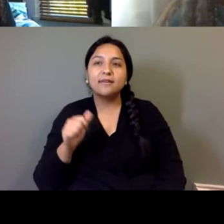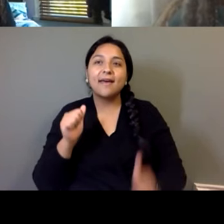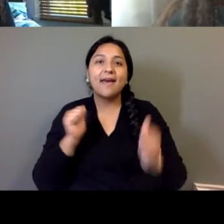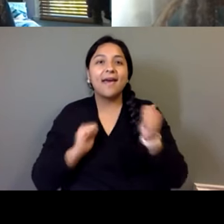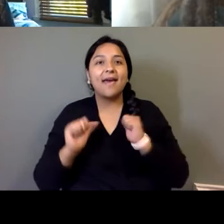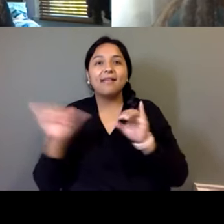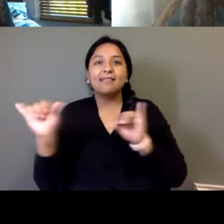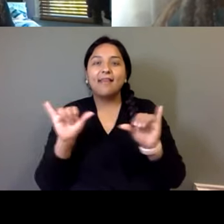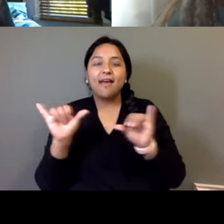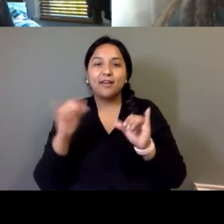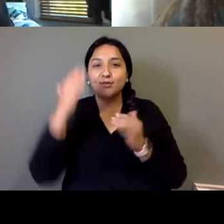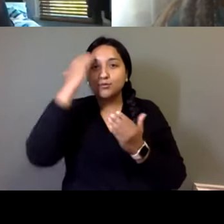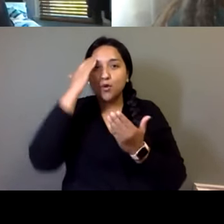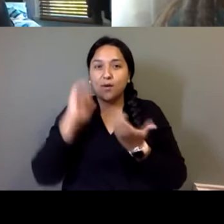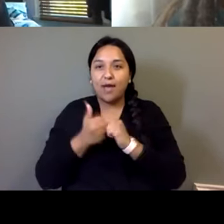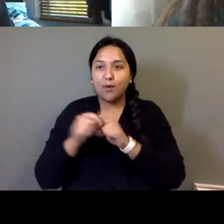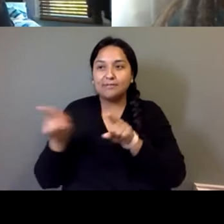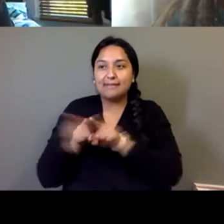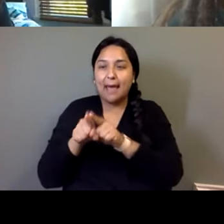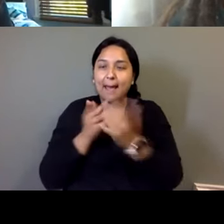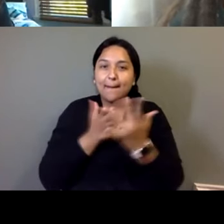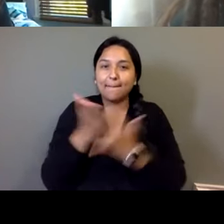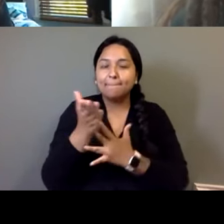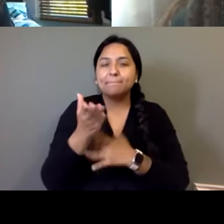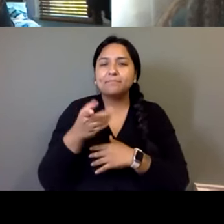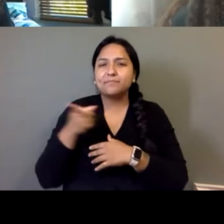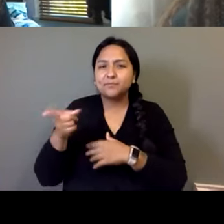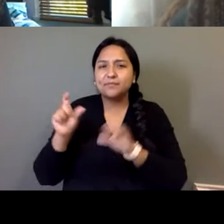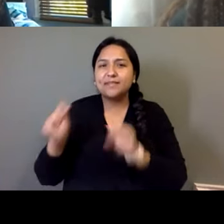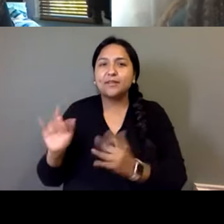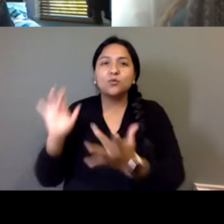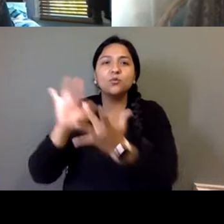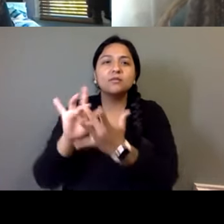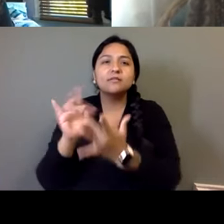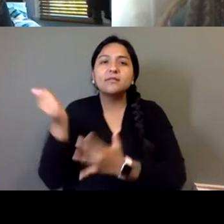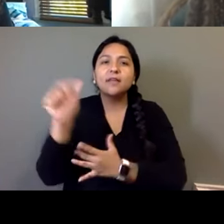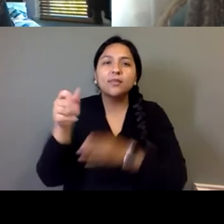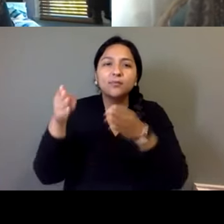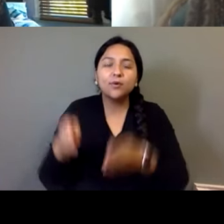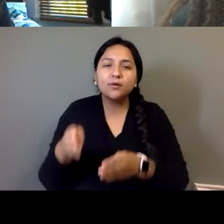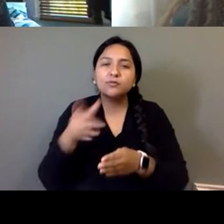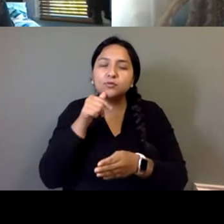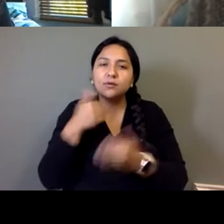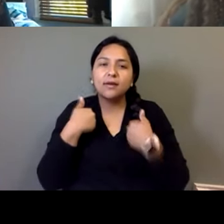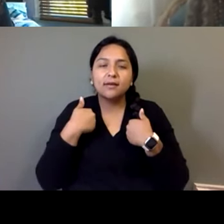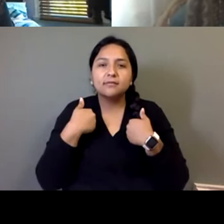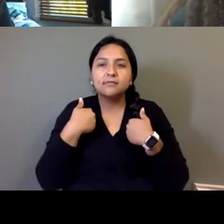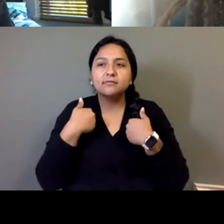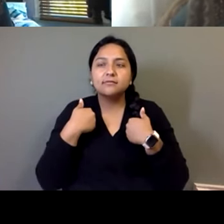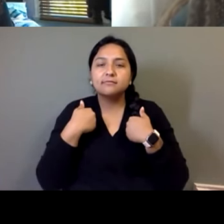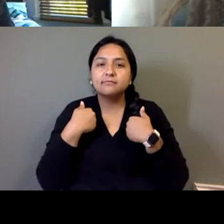I think like it's okay to reach out to other people that might have the same identity of the people, like the person you're like mentoring,